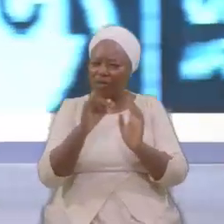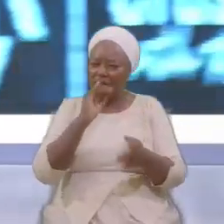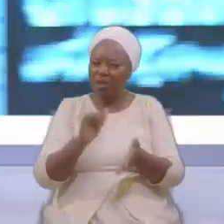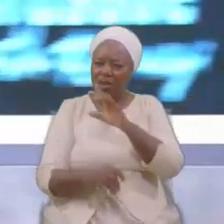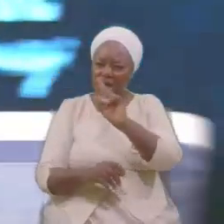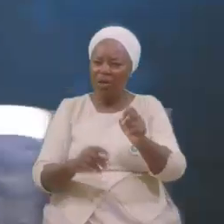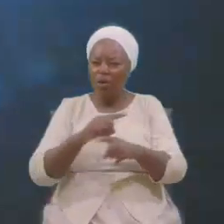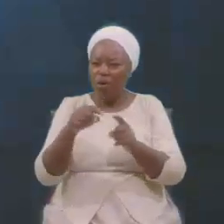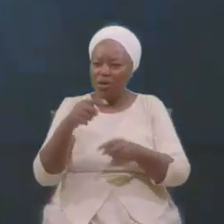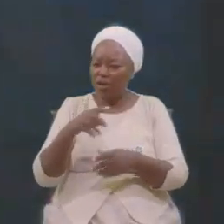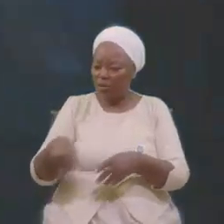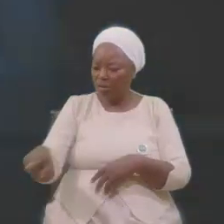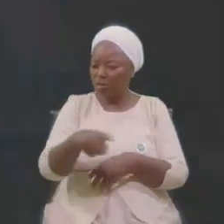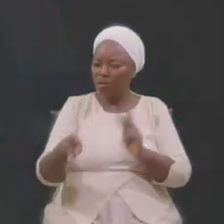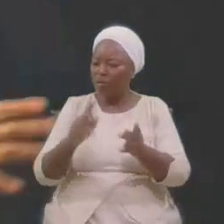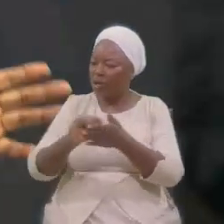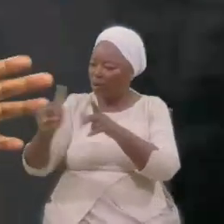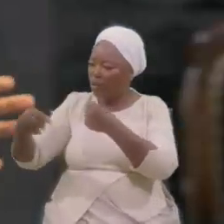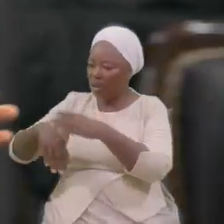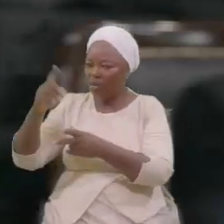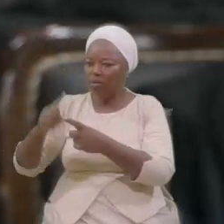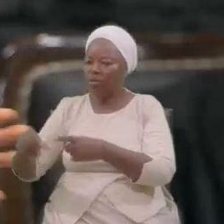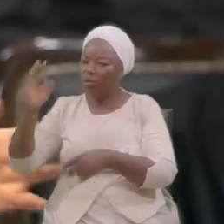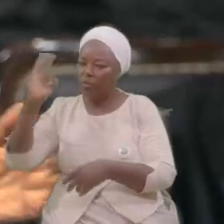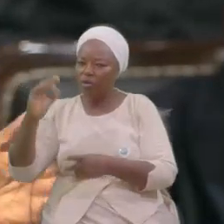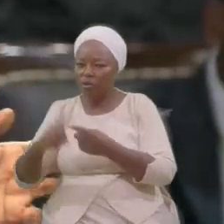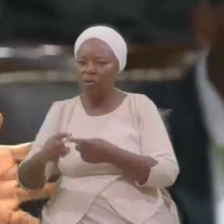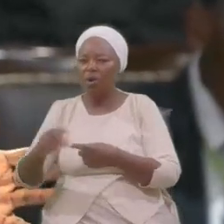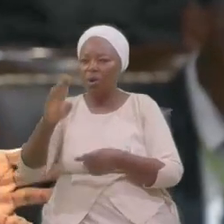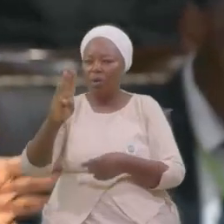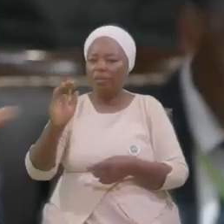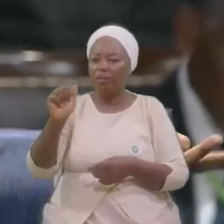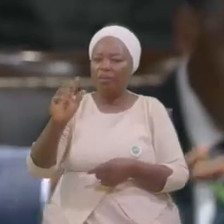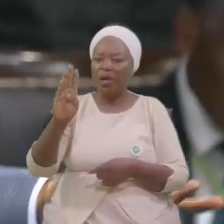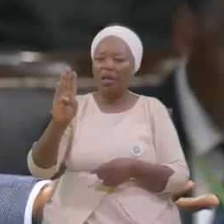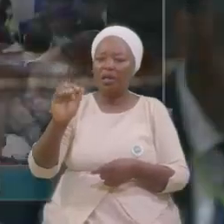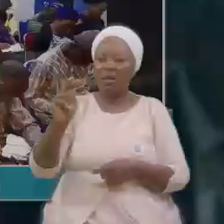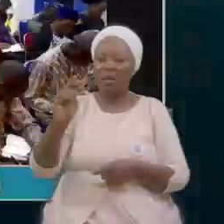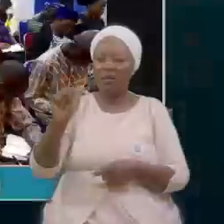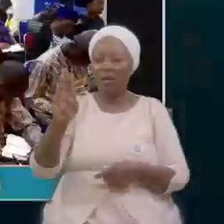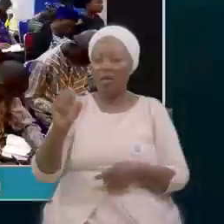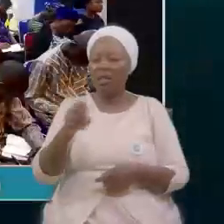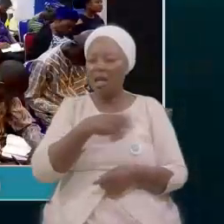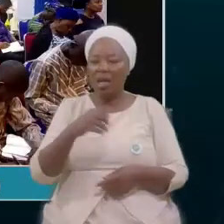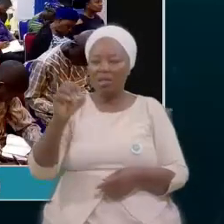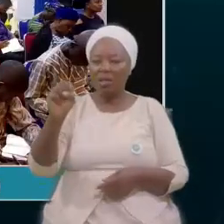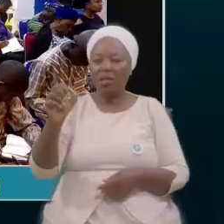went out to minister to, Barnabas and Saul, separated to the work I've given